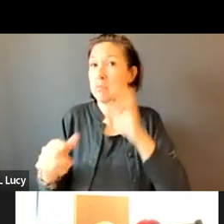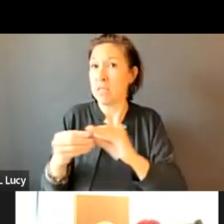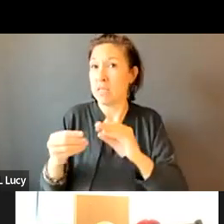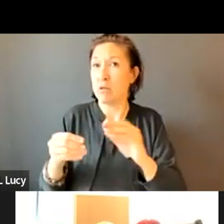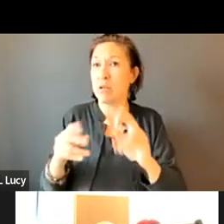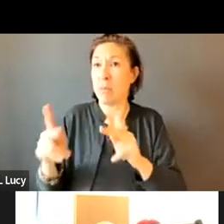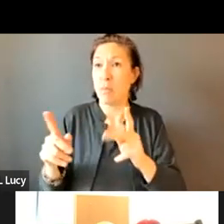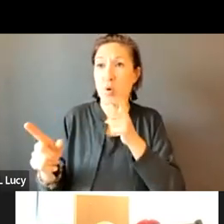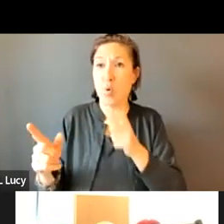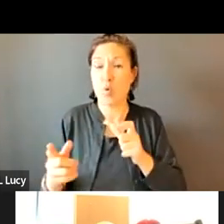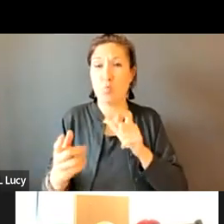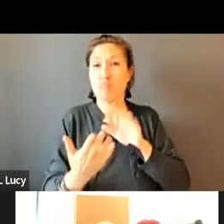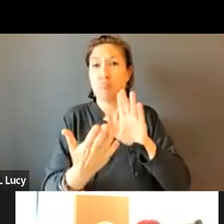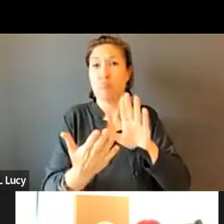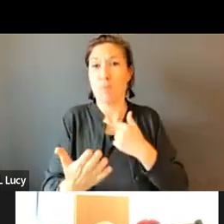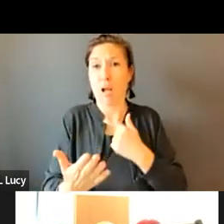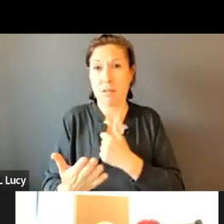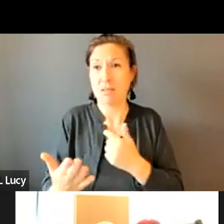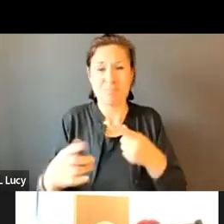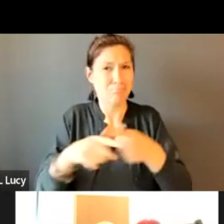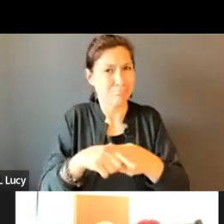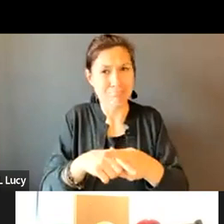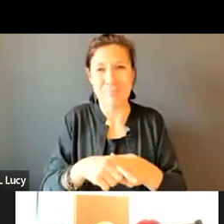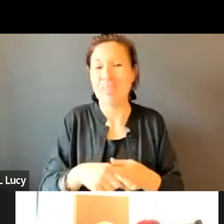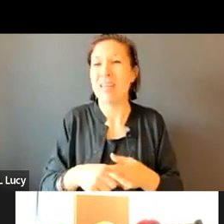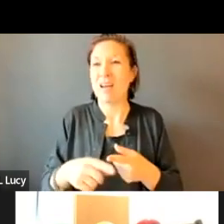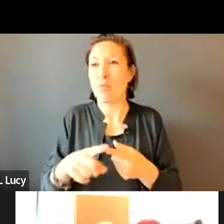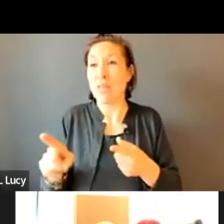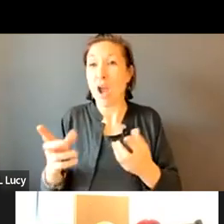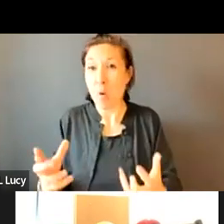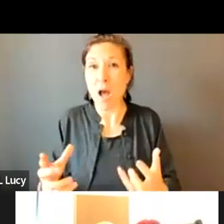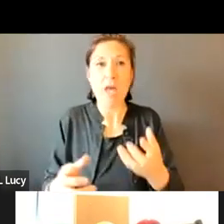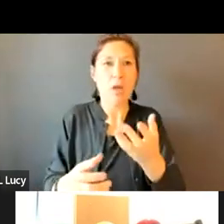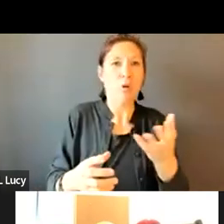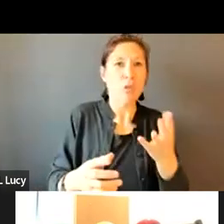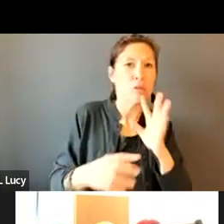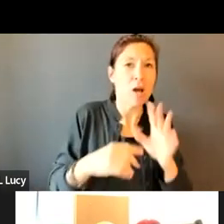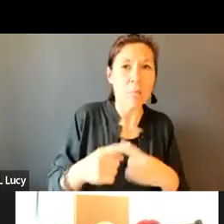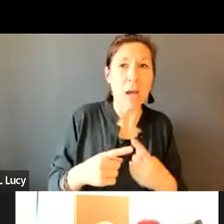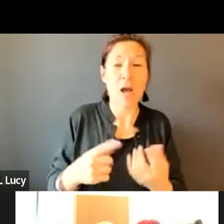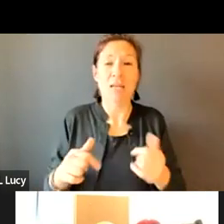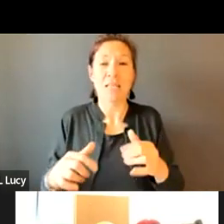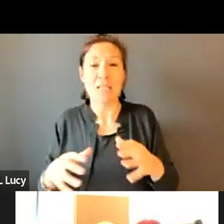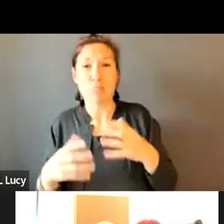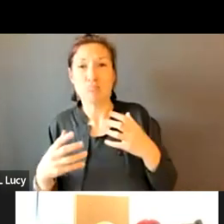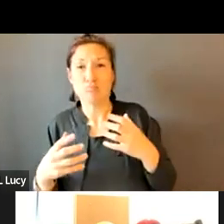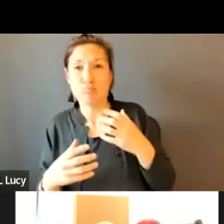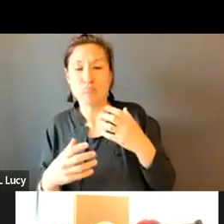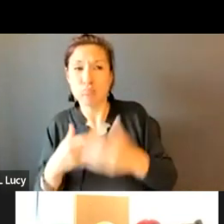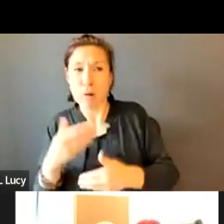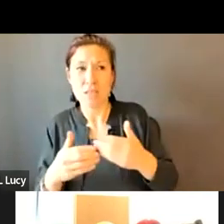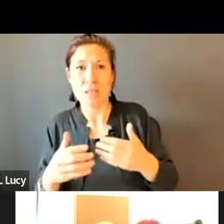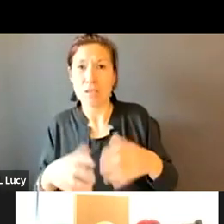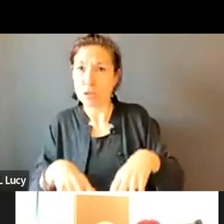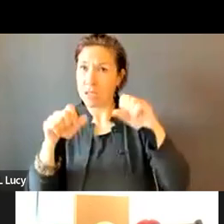us so I do feel going forward that the healthy process we're adopting and it's not perfect we are still learning in the process